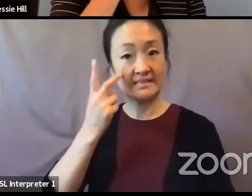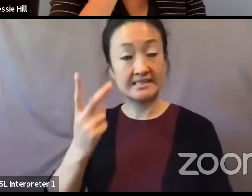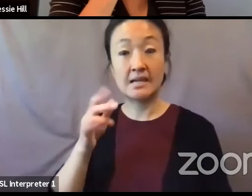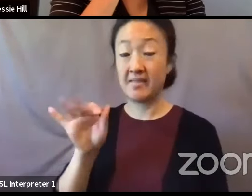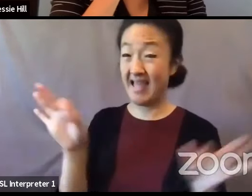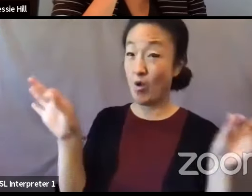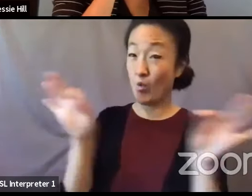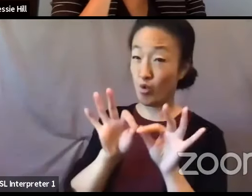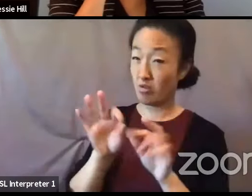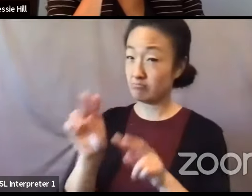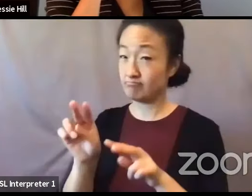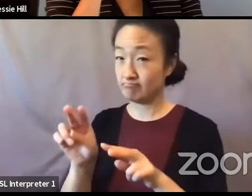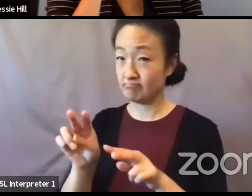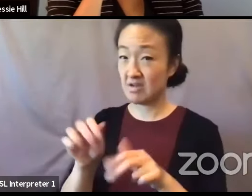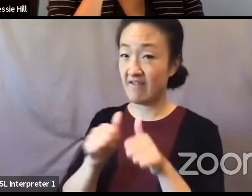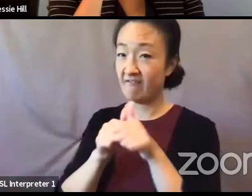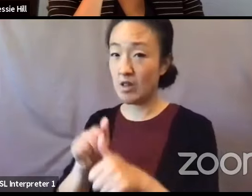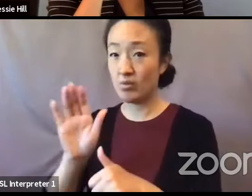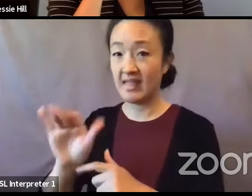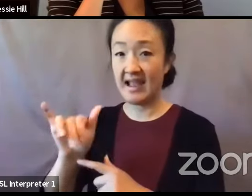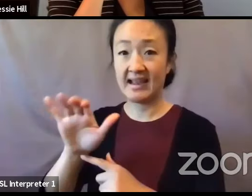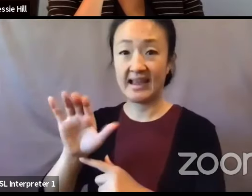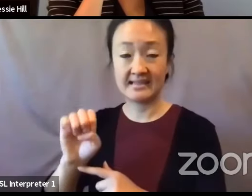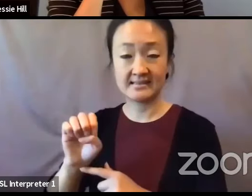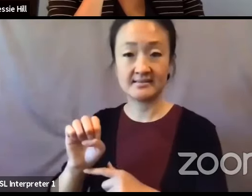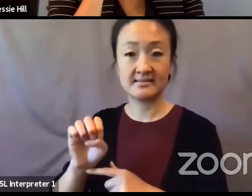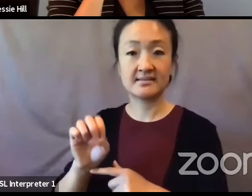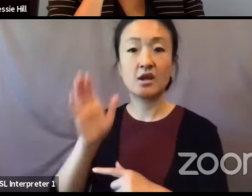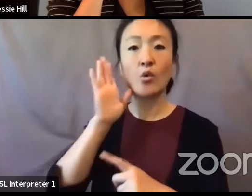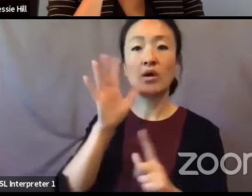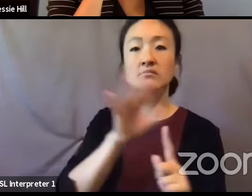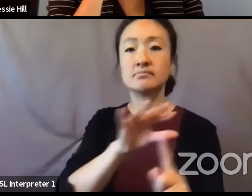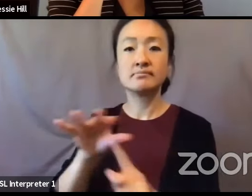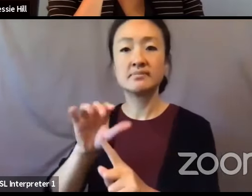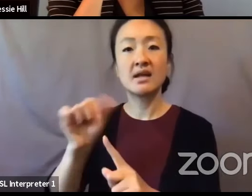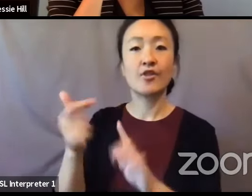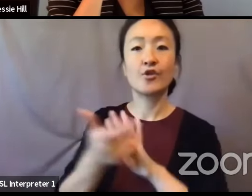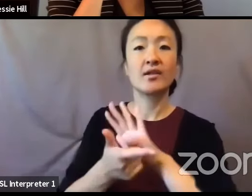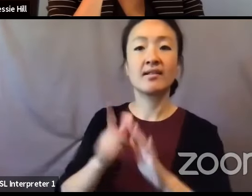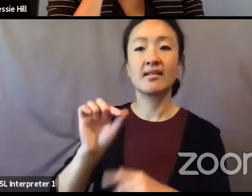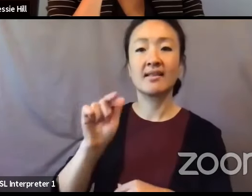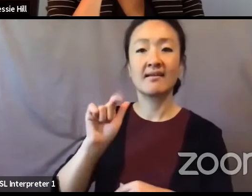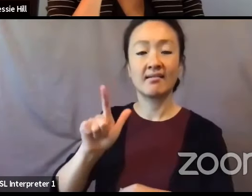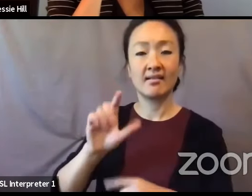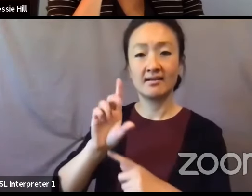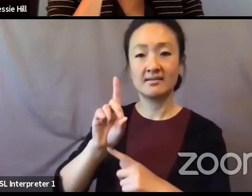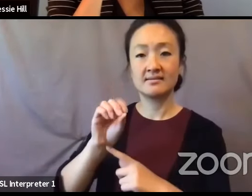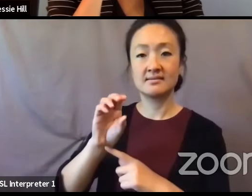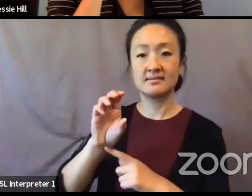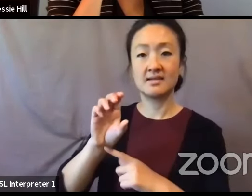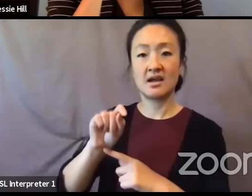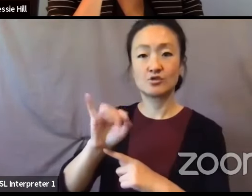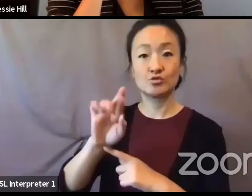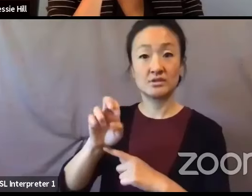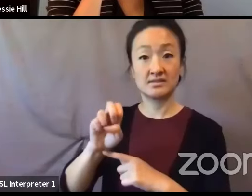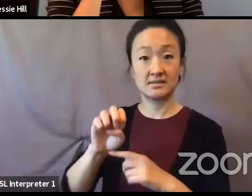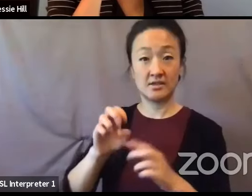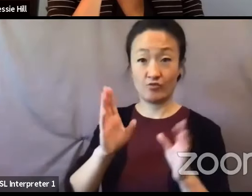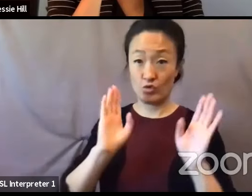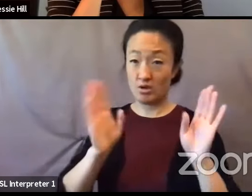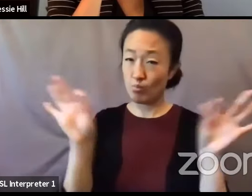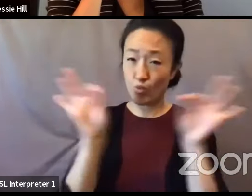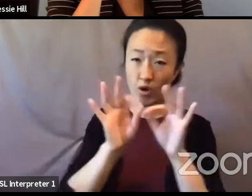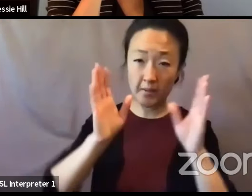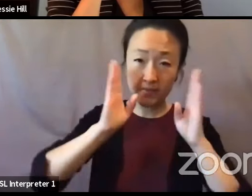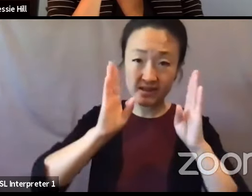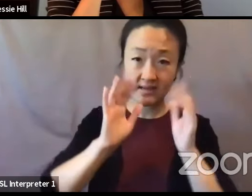to because it highlights how other legal doctrines, if we don't pay attention to how they're being applied, can